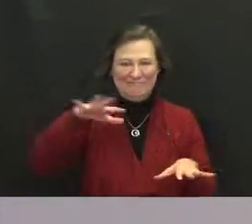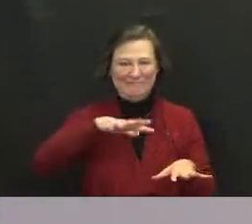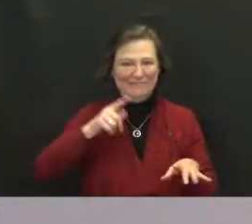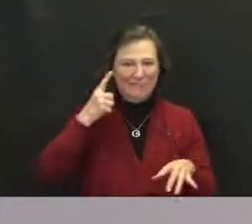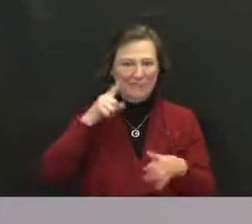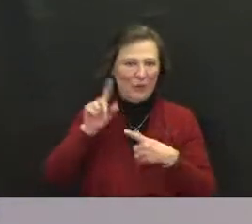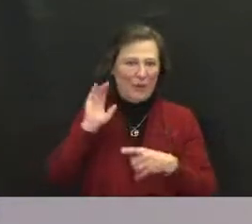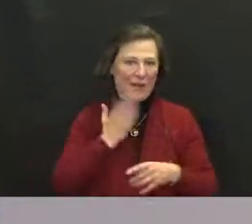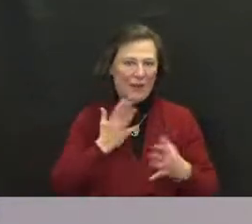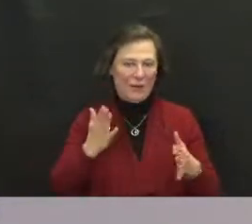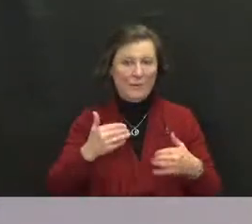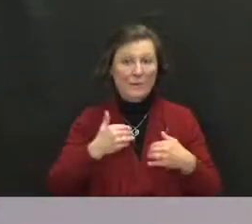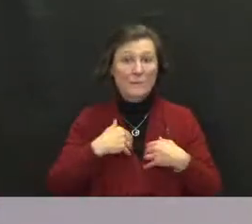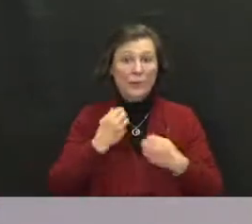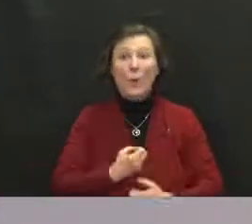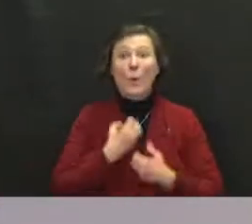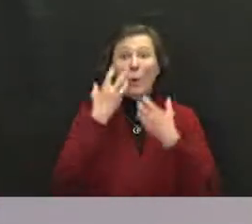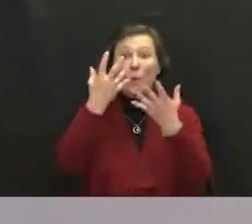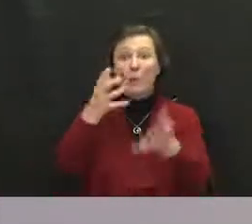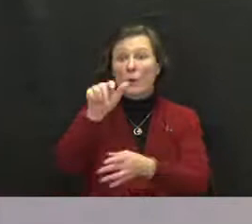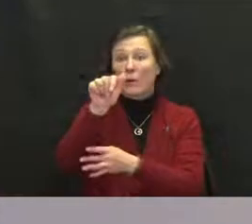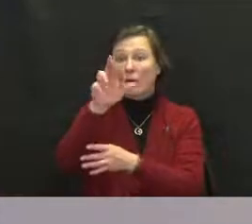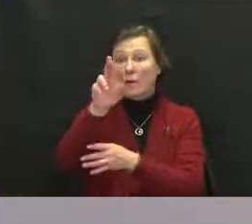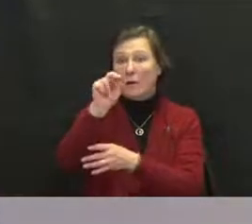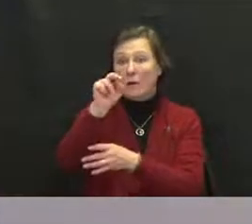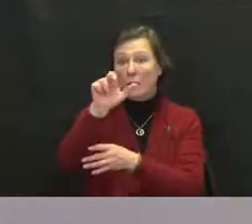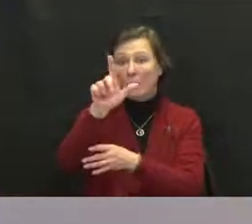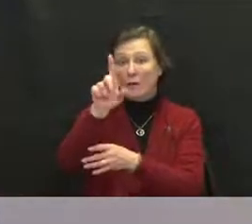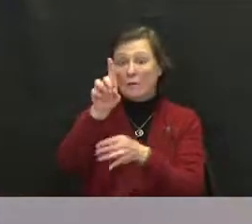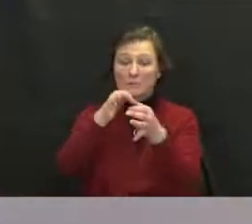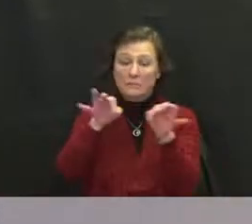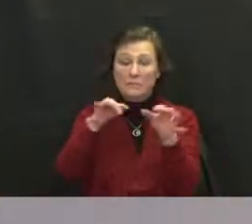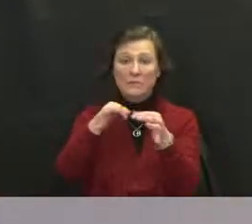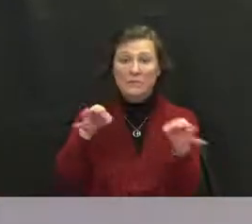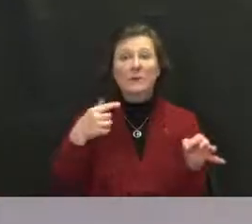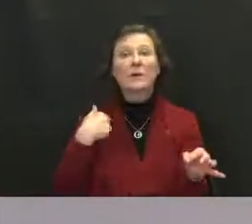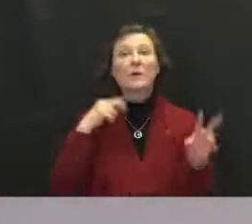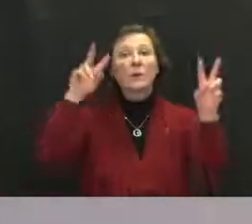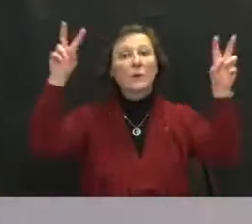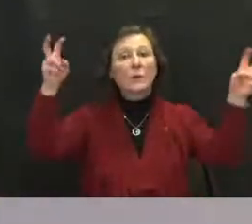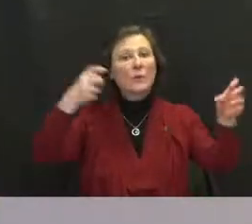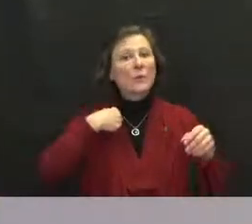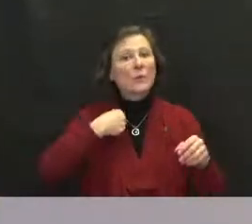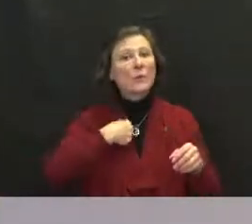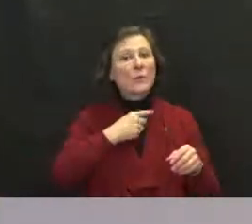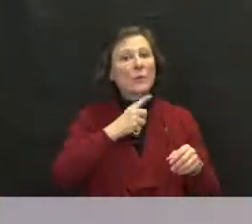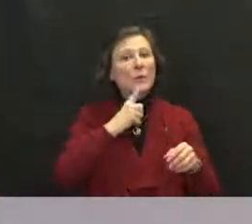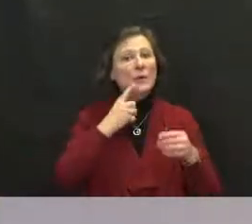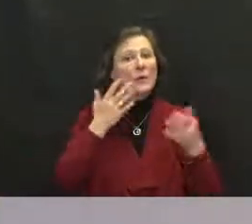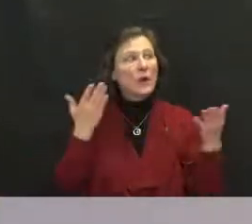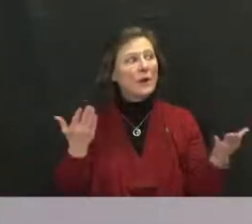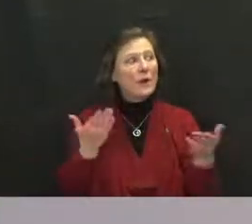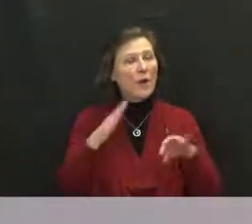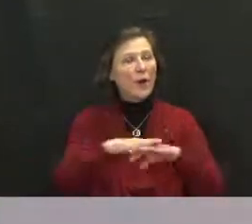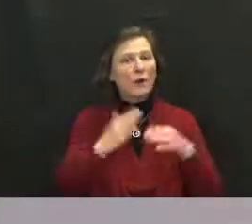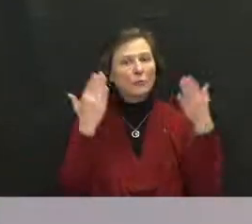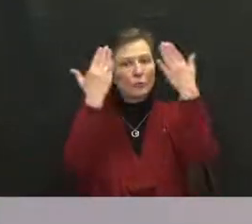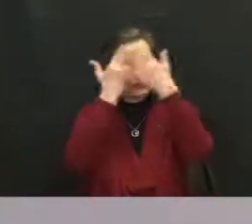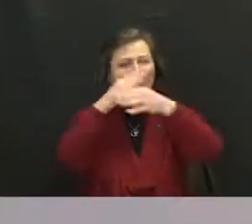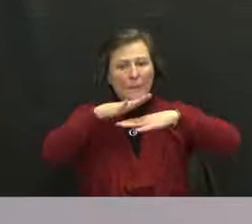The poet Matthew Arnold lamented, "And we are here as on a darkling